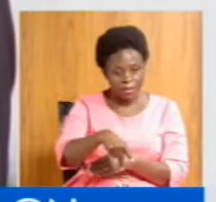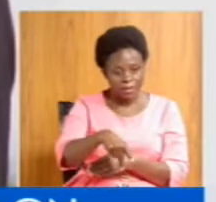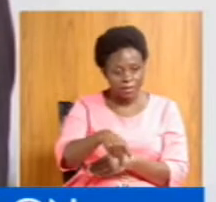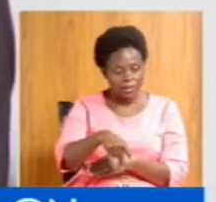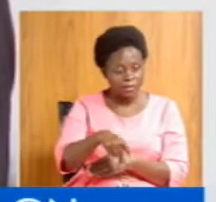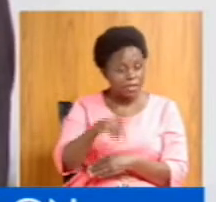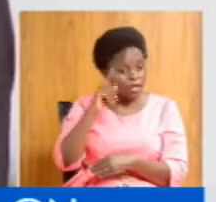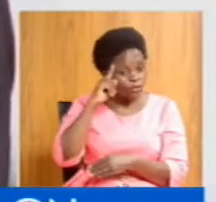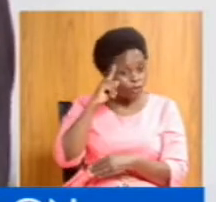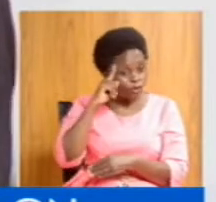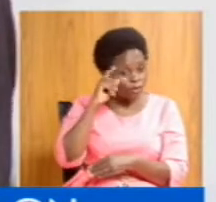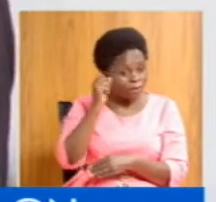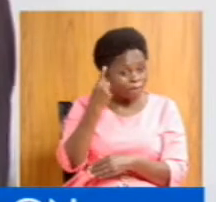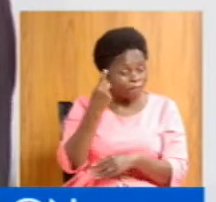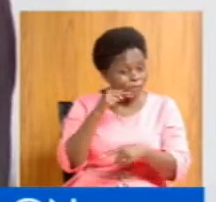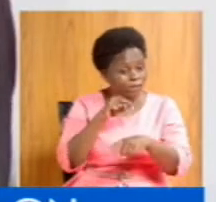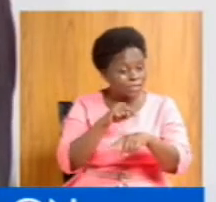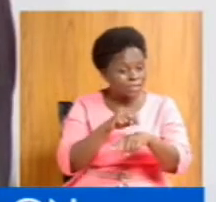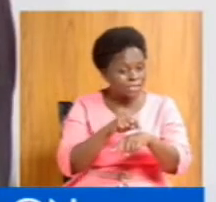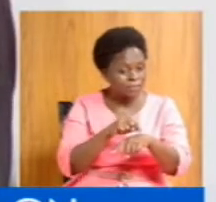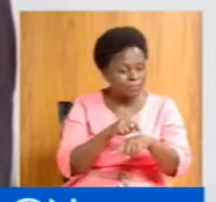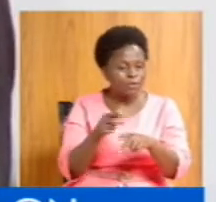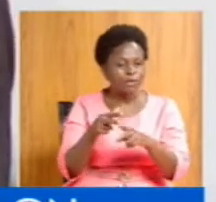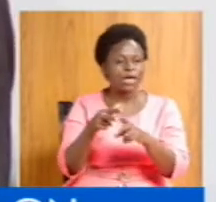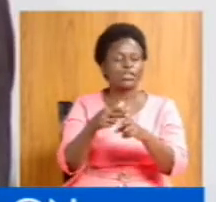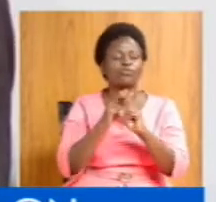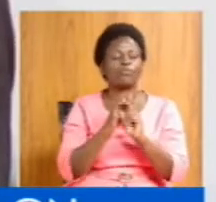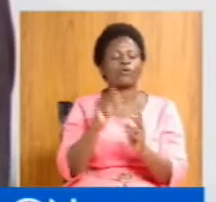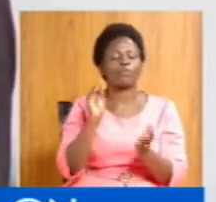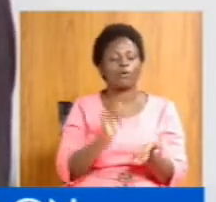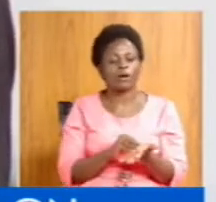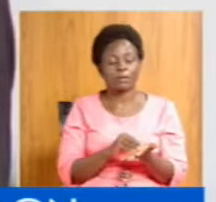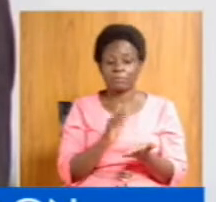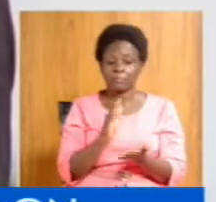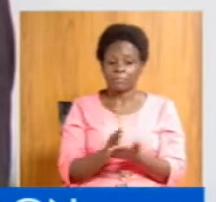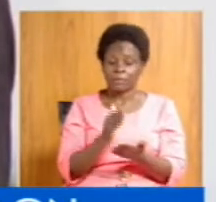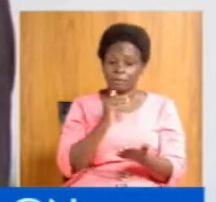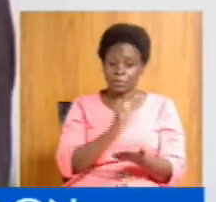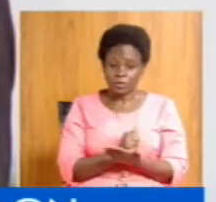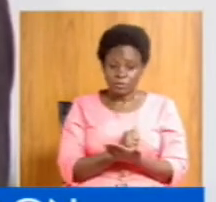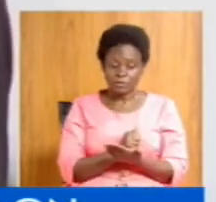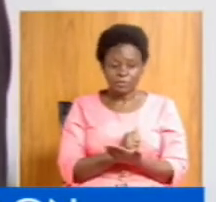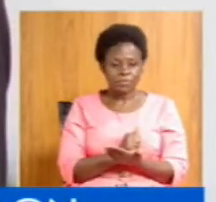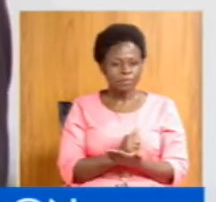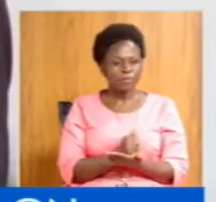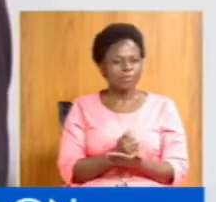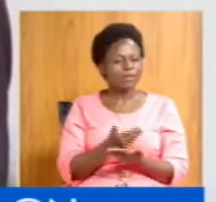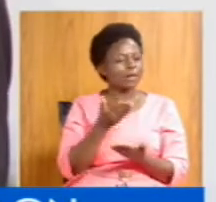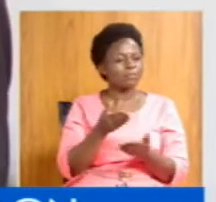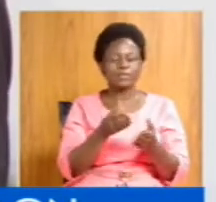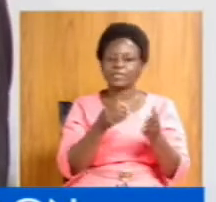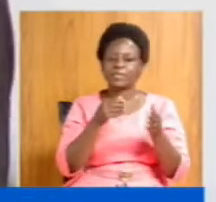for the first time we had to borrow more because there were abnormal